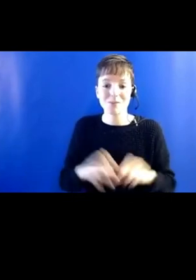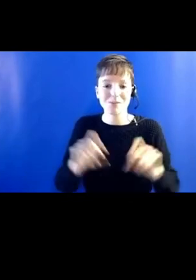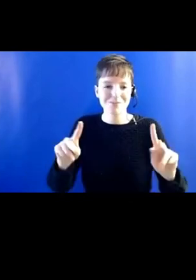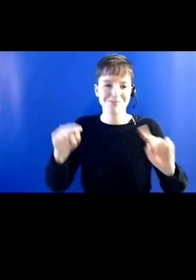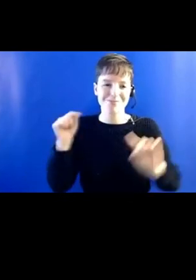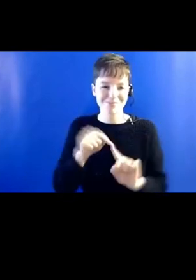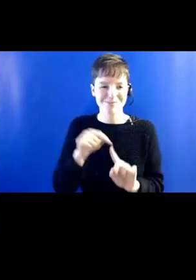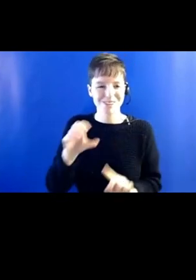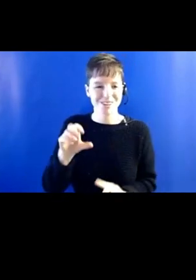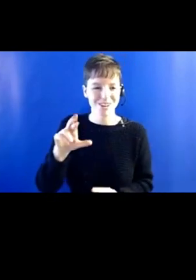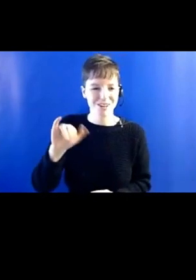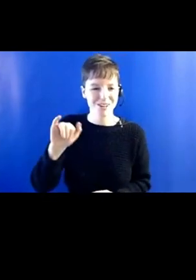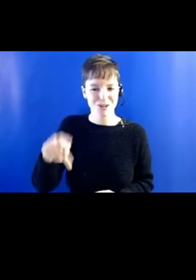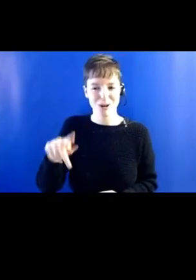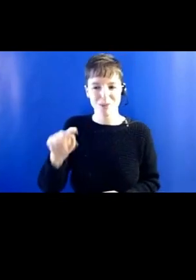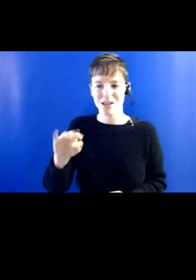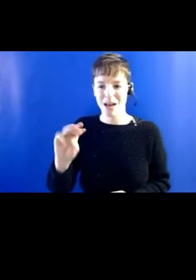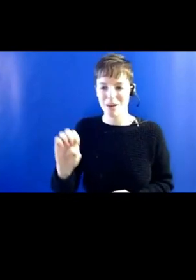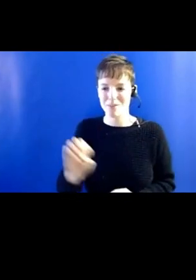So anyway, crypt time.